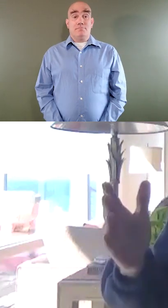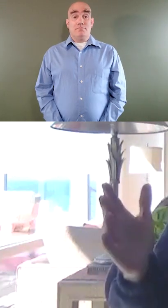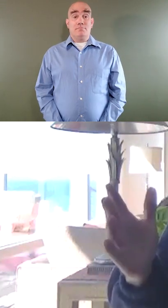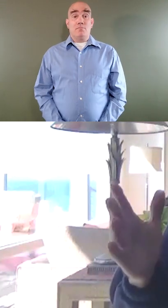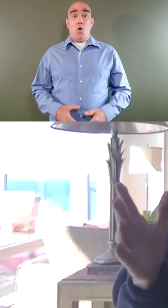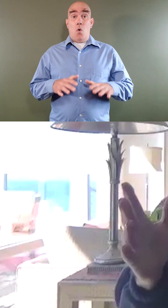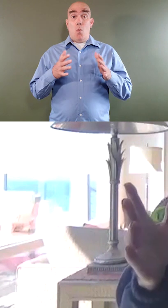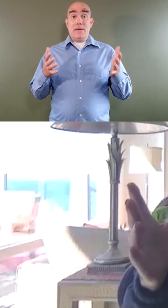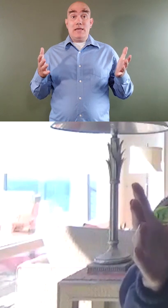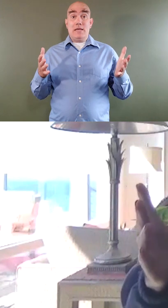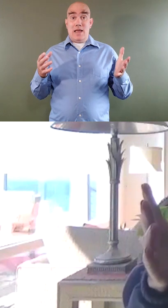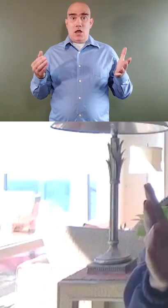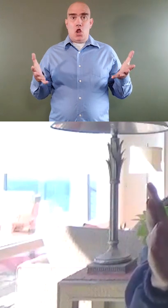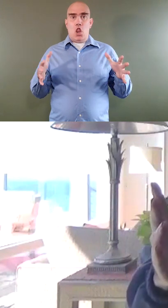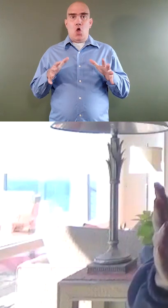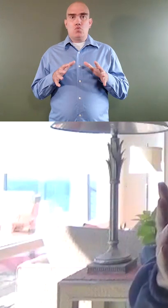Open and close.